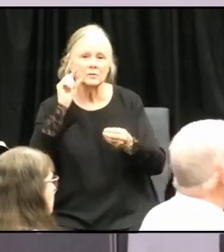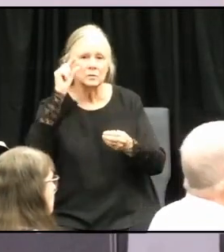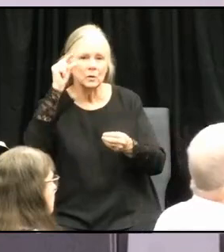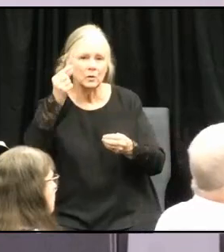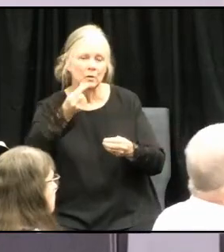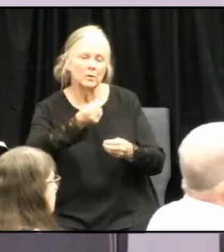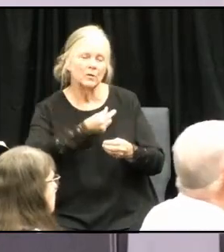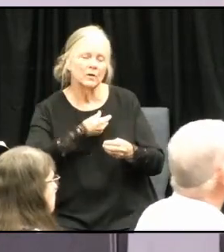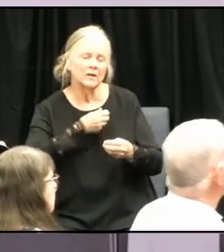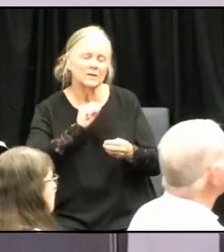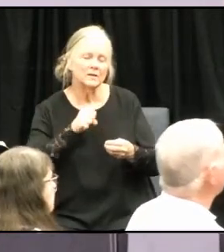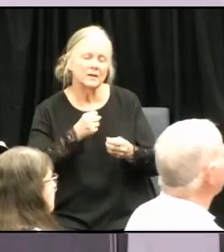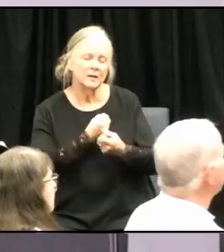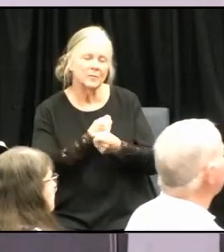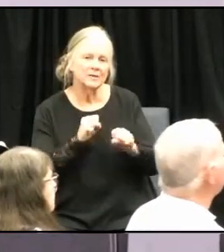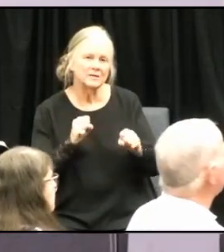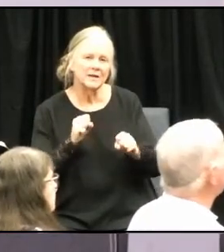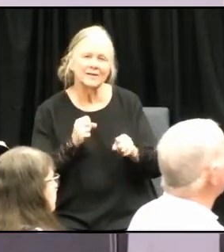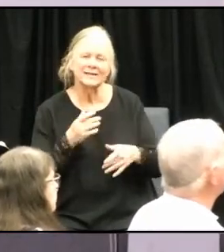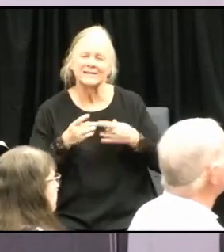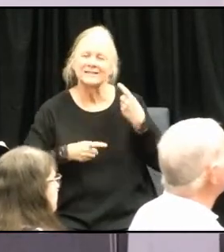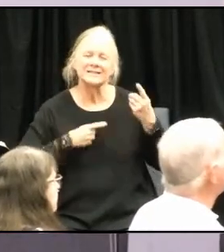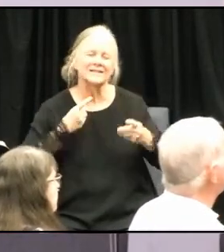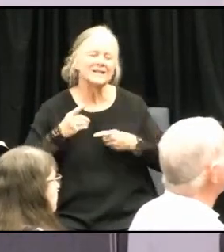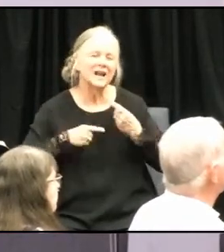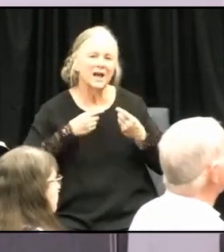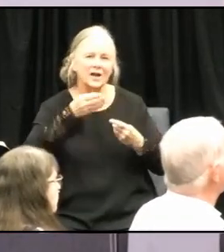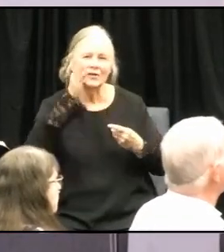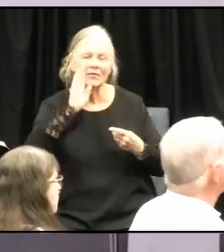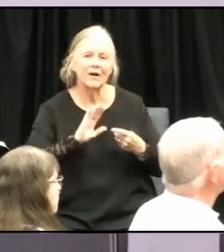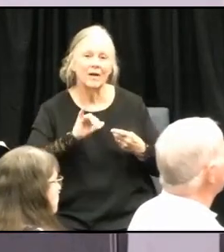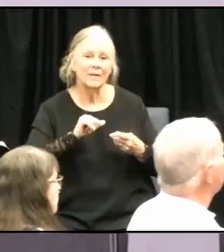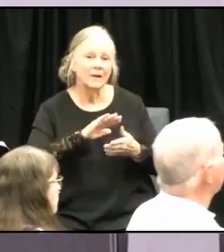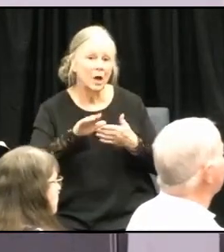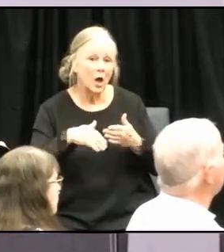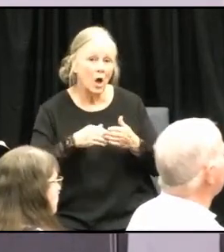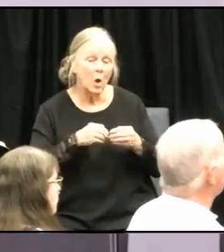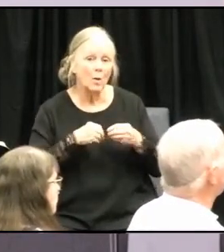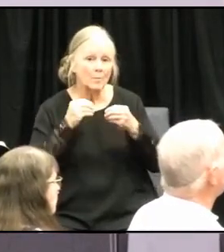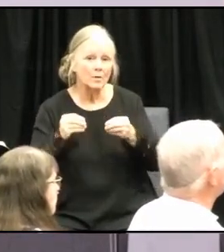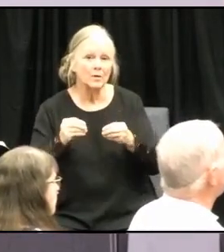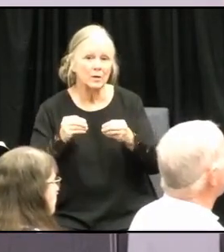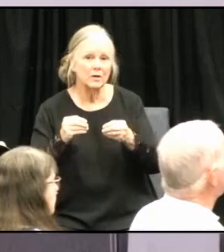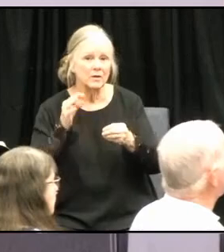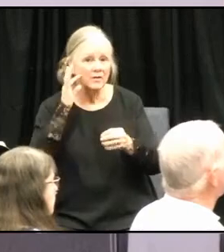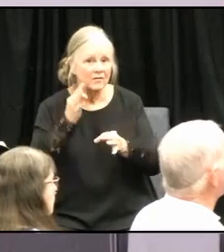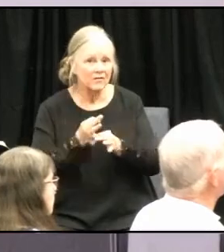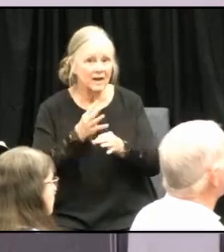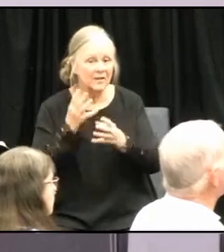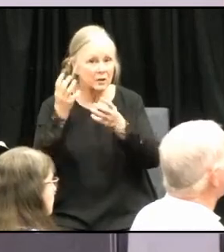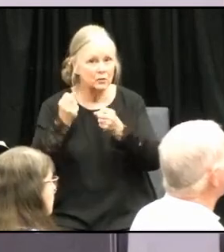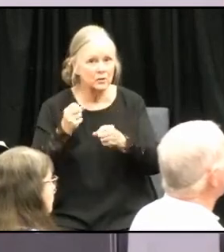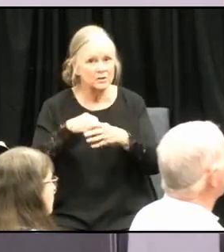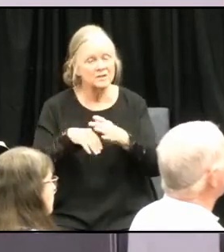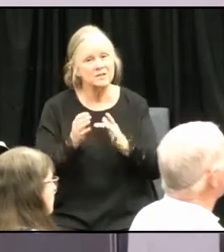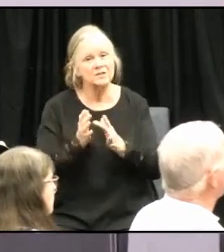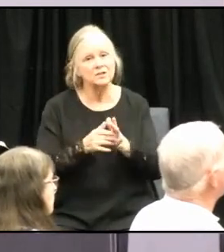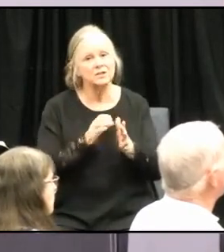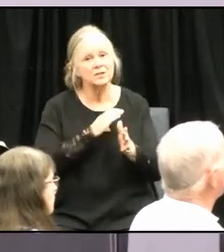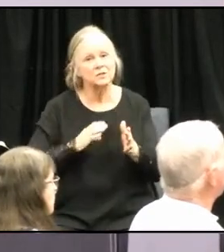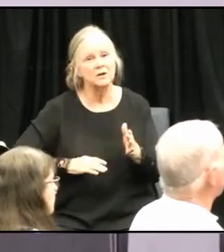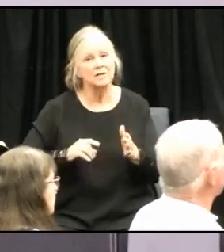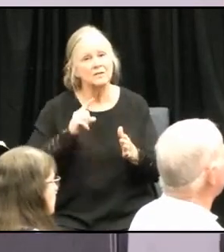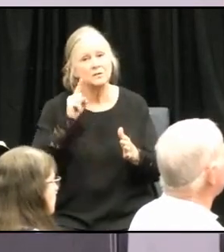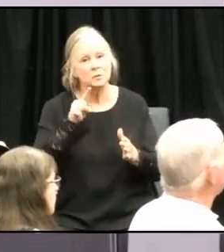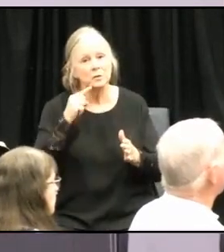it is the delight of God for all to put their faith, their trust in Jesus Christ as their one and only Lord, Savior,